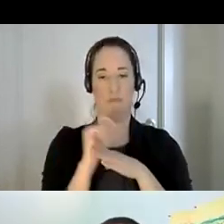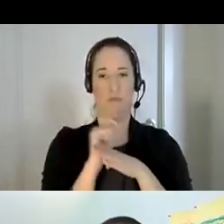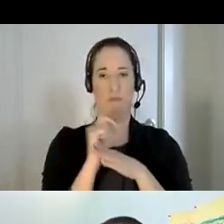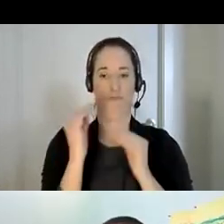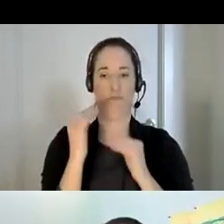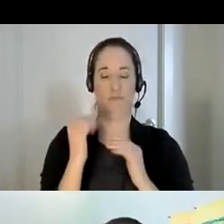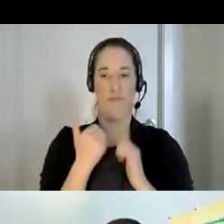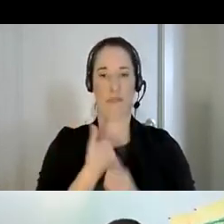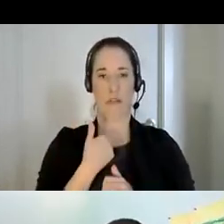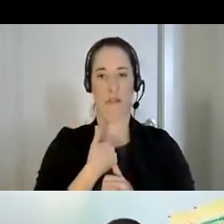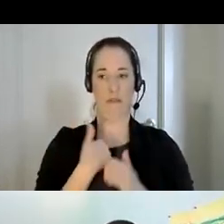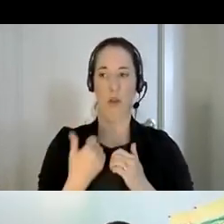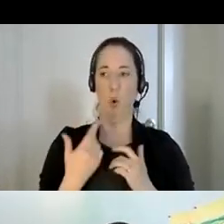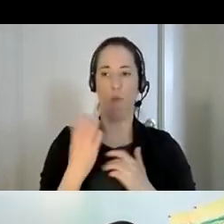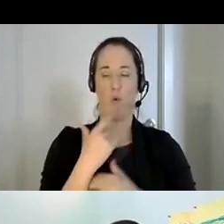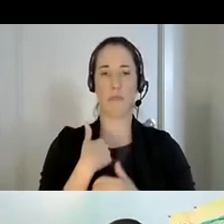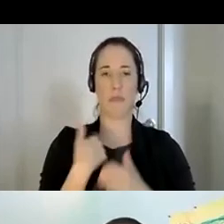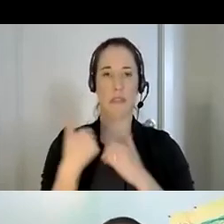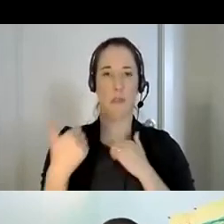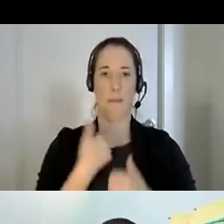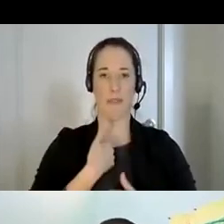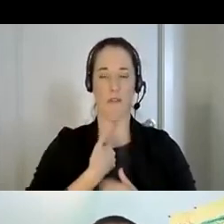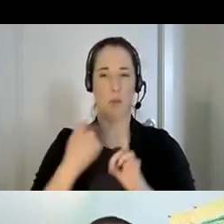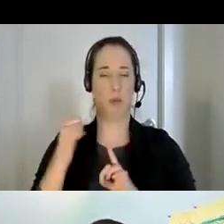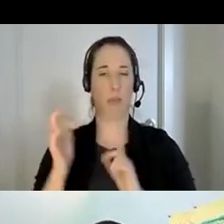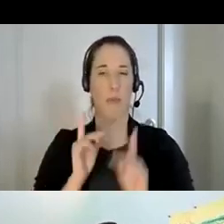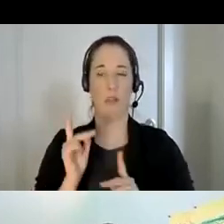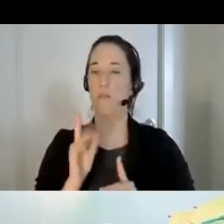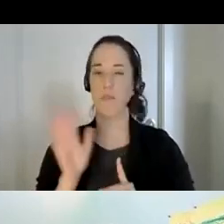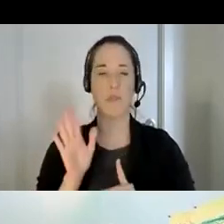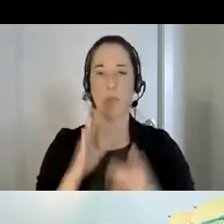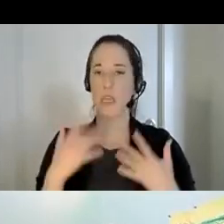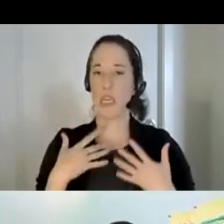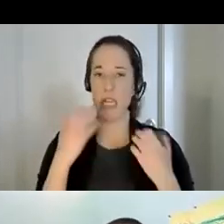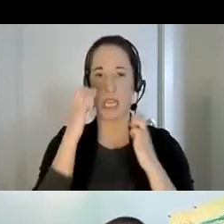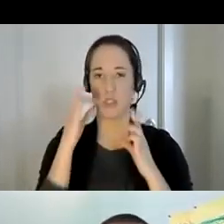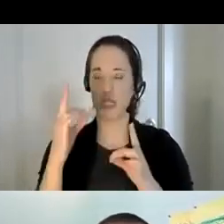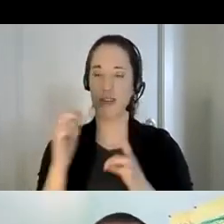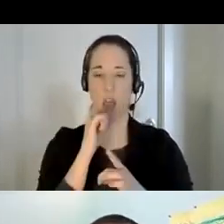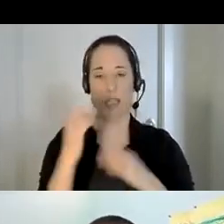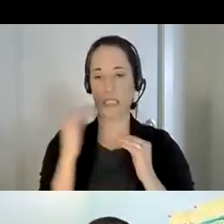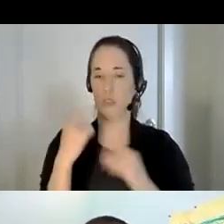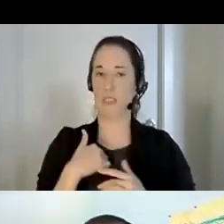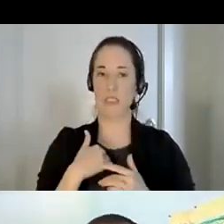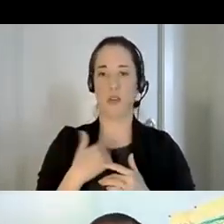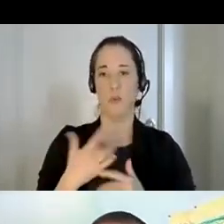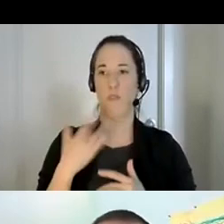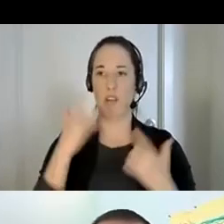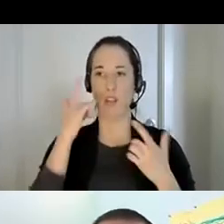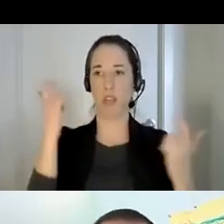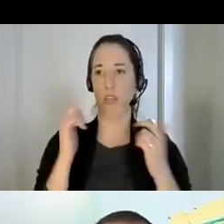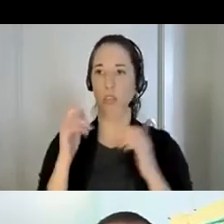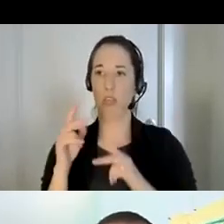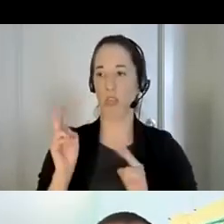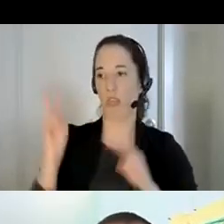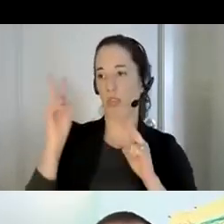others. A healing education is education that does not try to train me to be superior to other people or defeat them or to